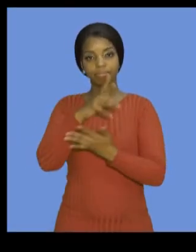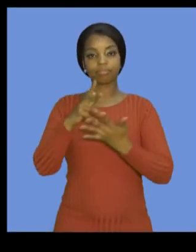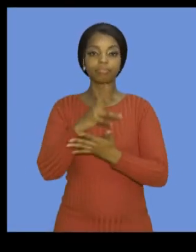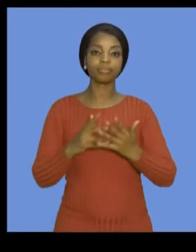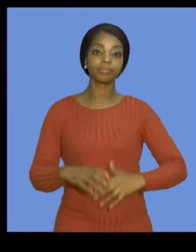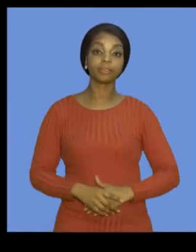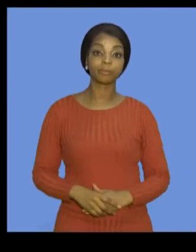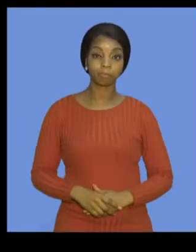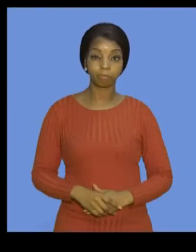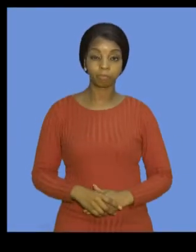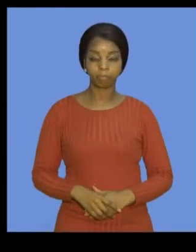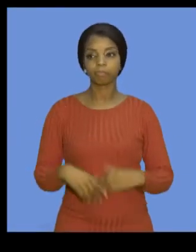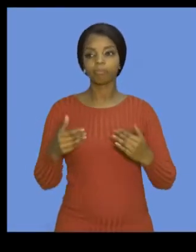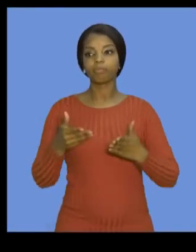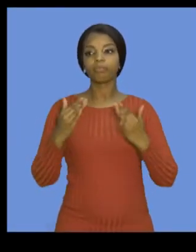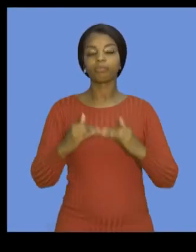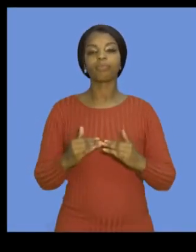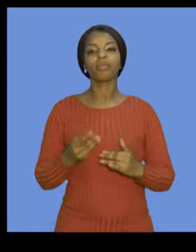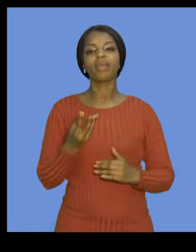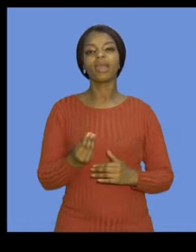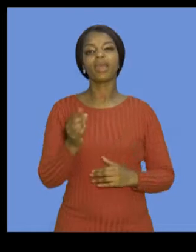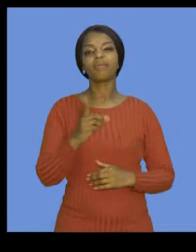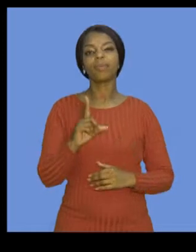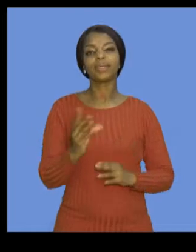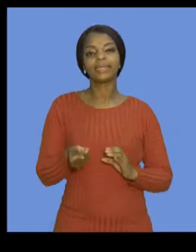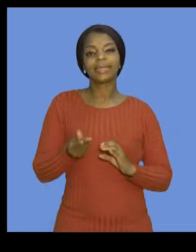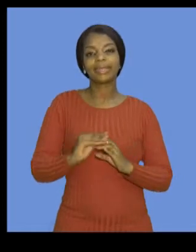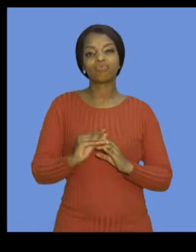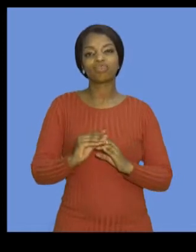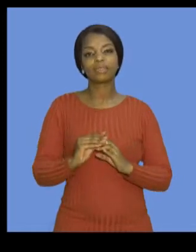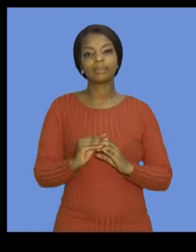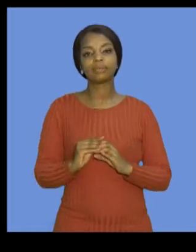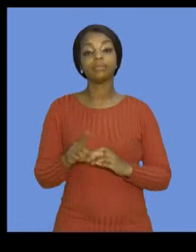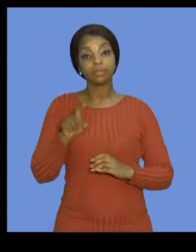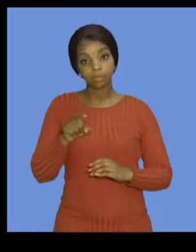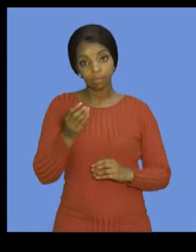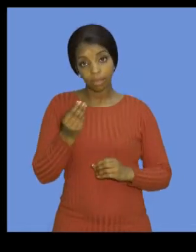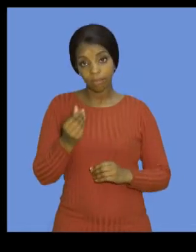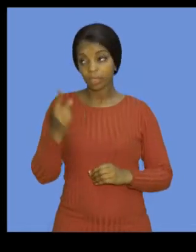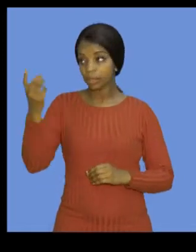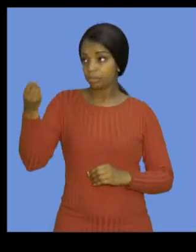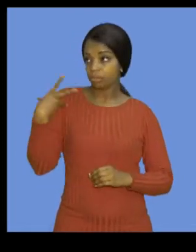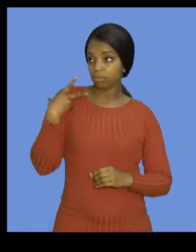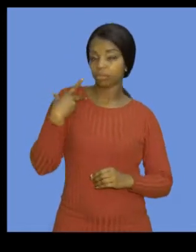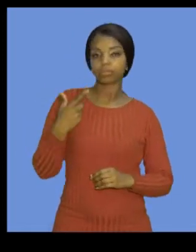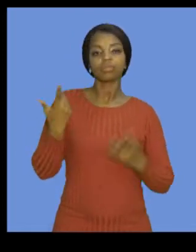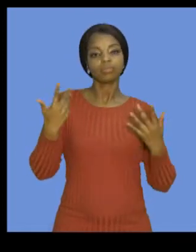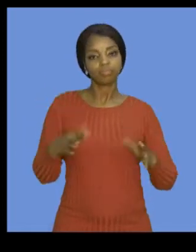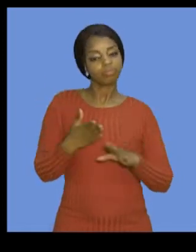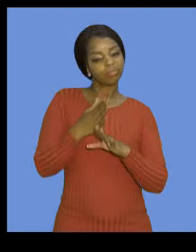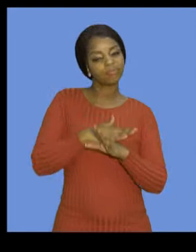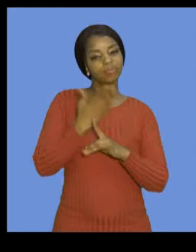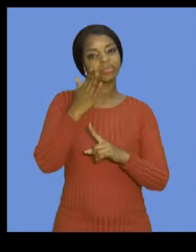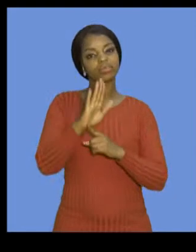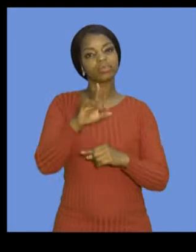Now, there is what we also call the interest rate. That's how much the bank is offering you. With the previous example